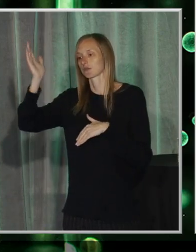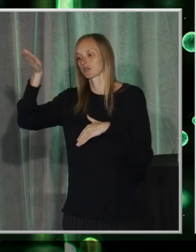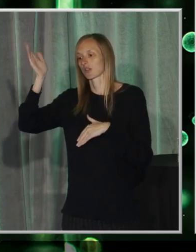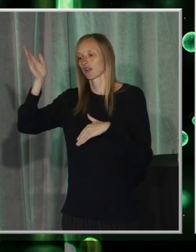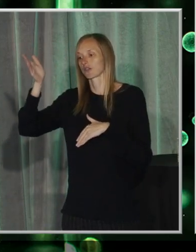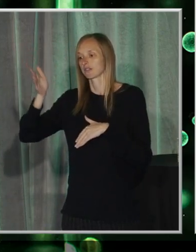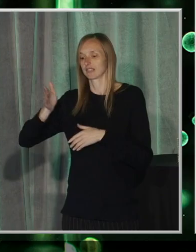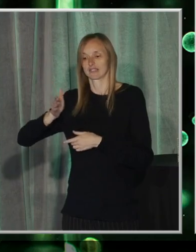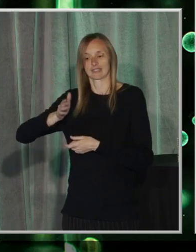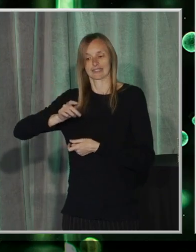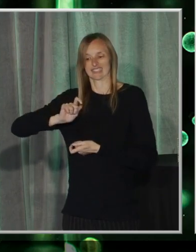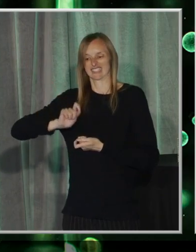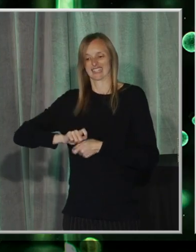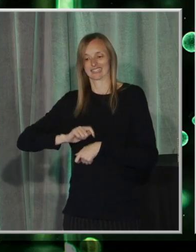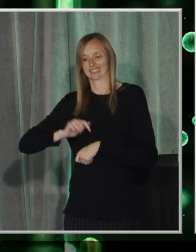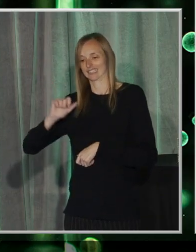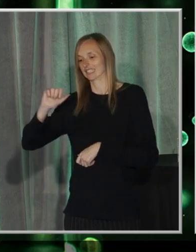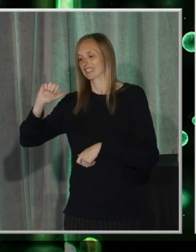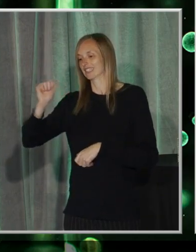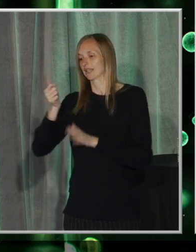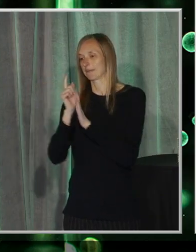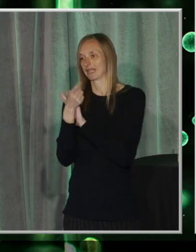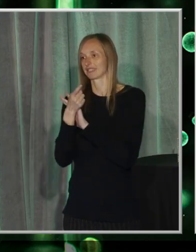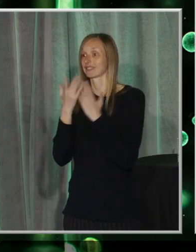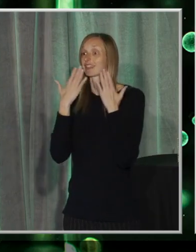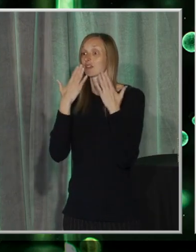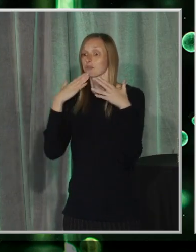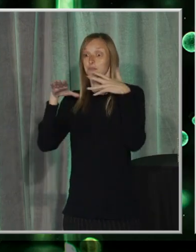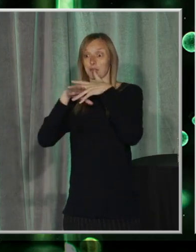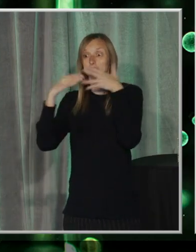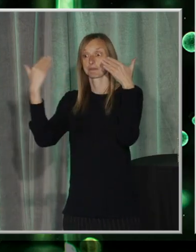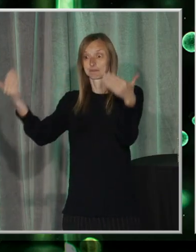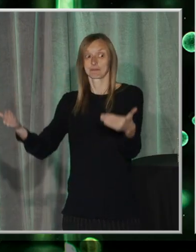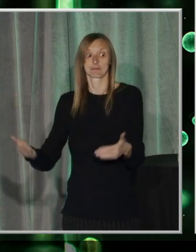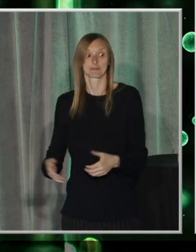presenter in exactly 10 minutes from now. Thanks, everybody.